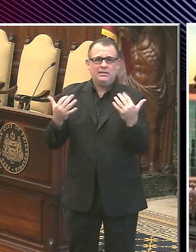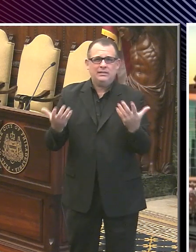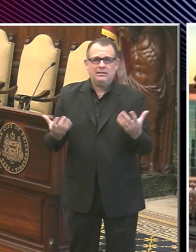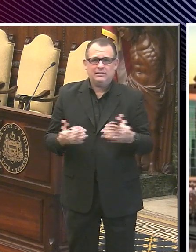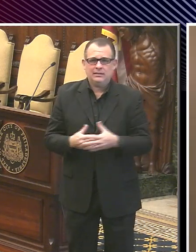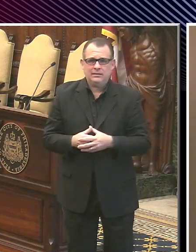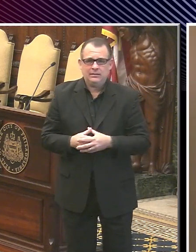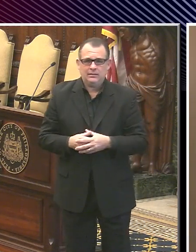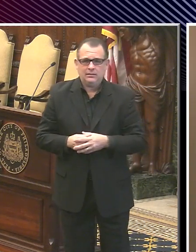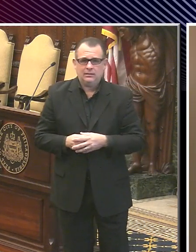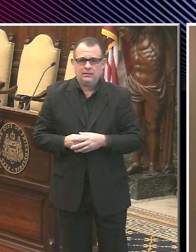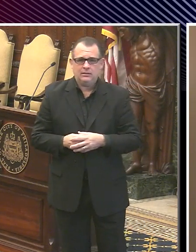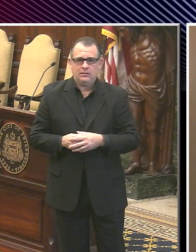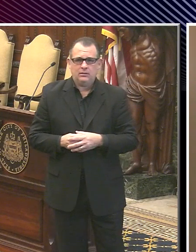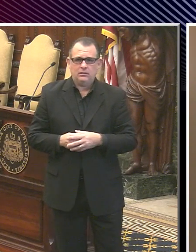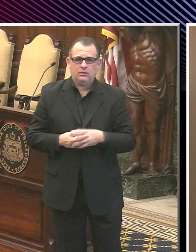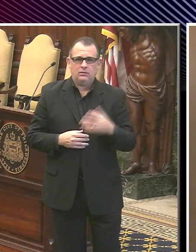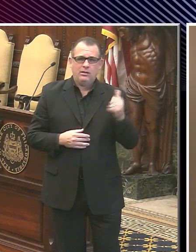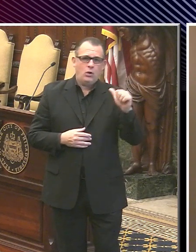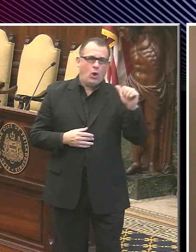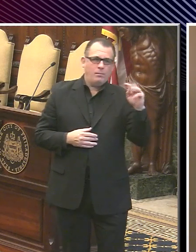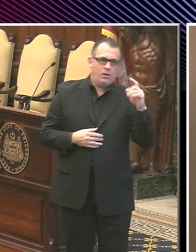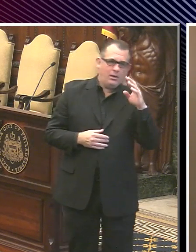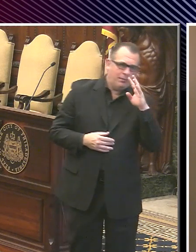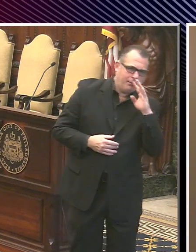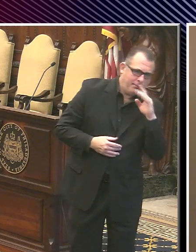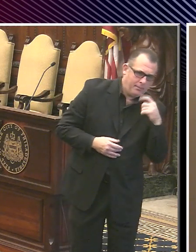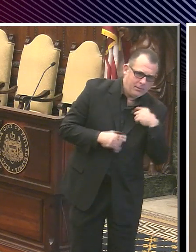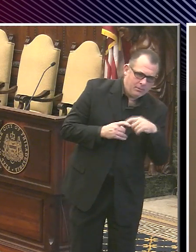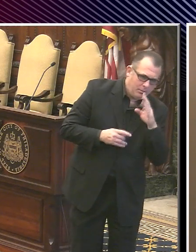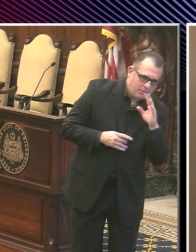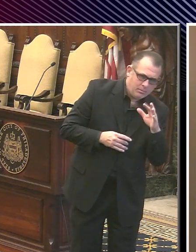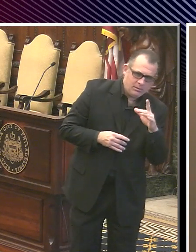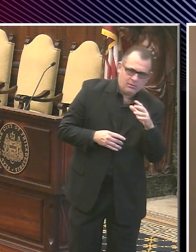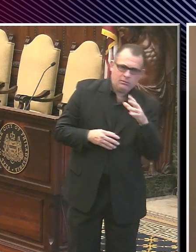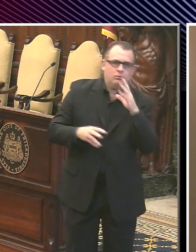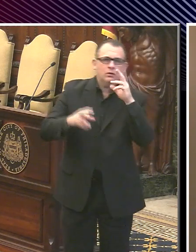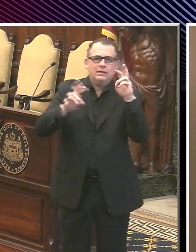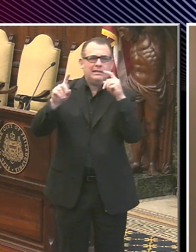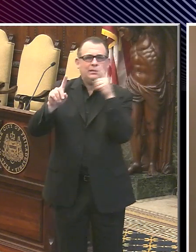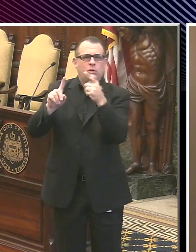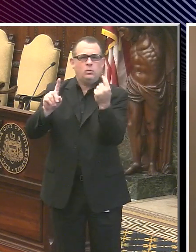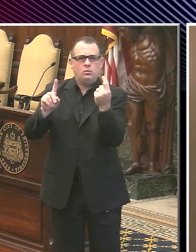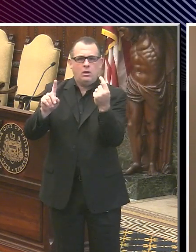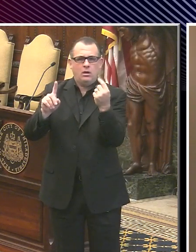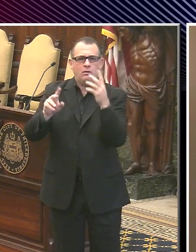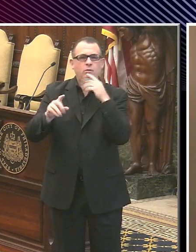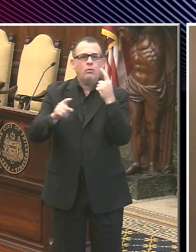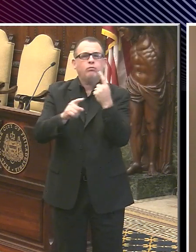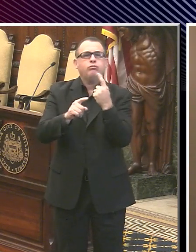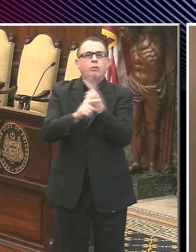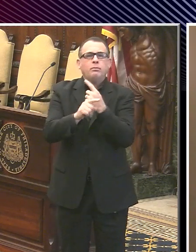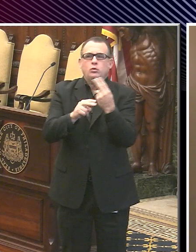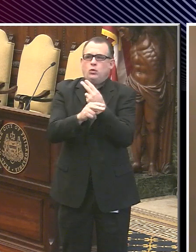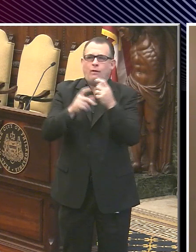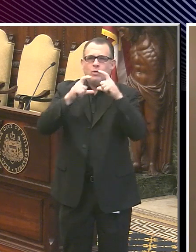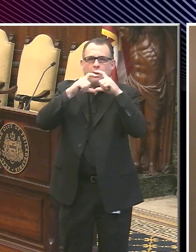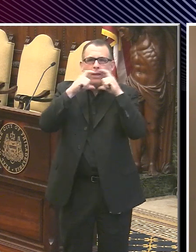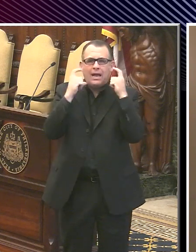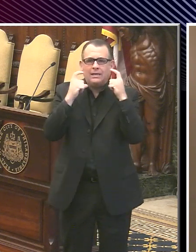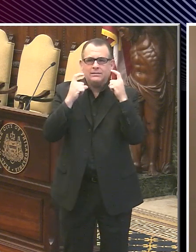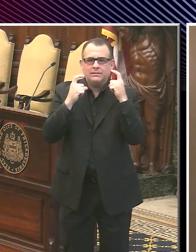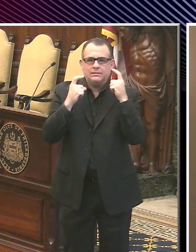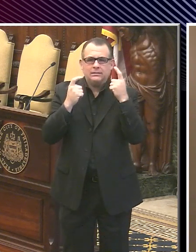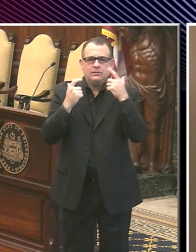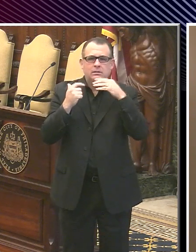Creo que tengo tus preguntas, Perla. The issue here is the improper use of the masks. A lot of people are not wearing them well, and this is